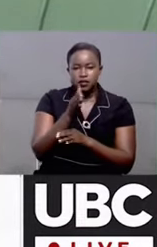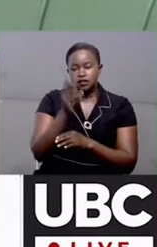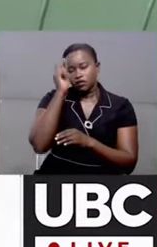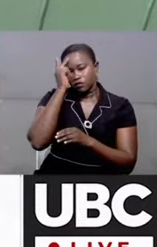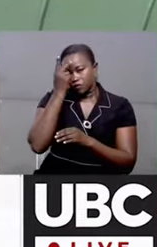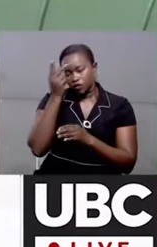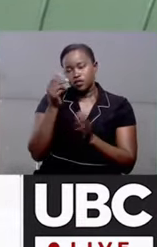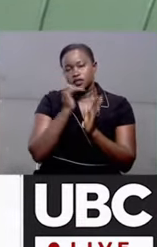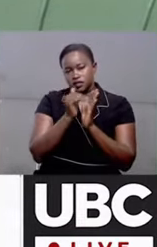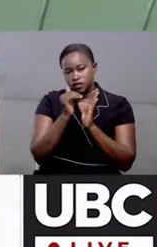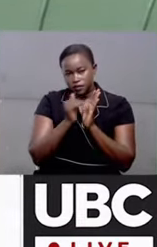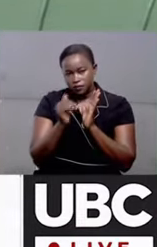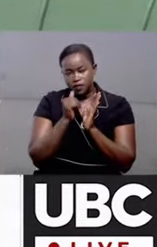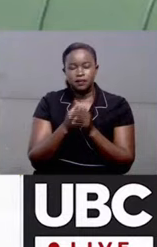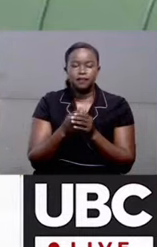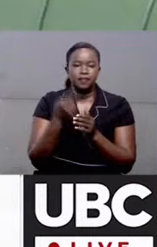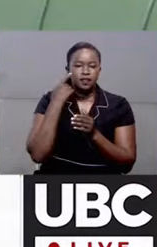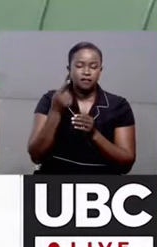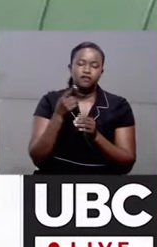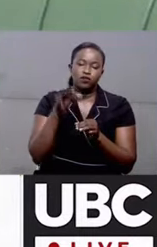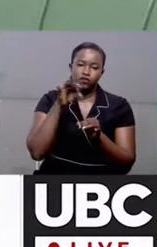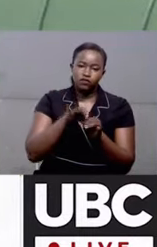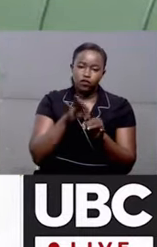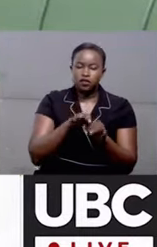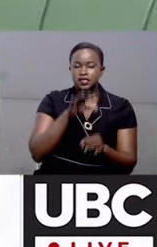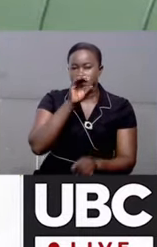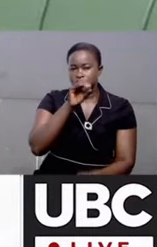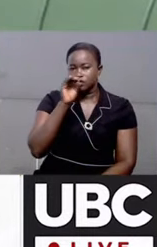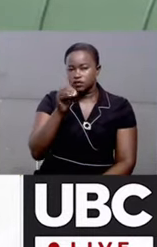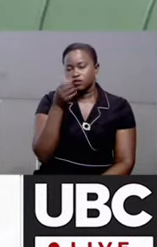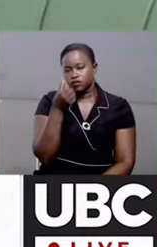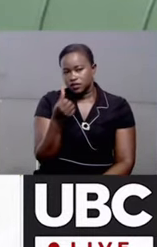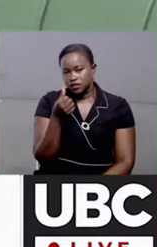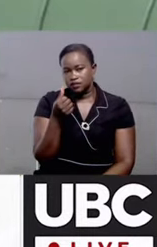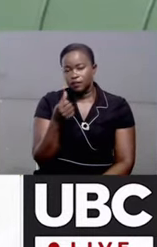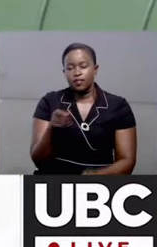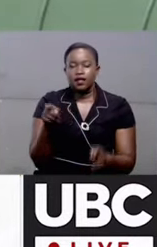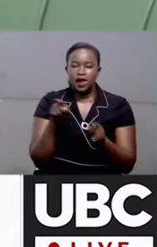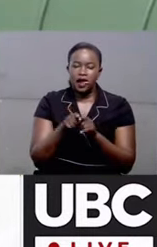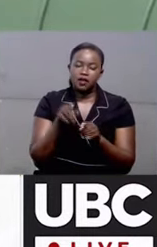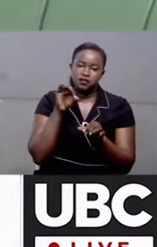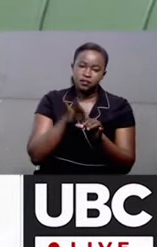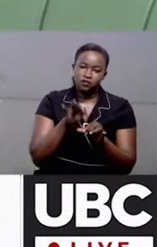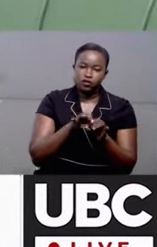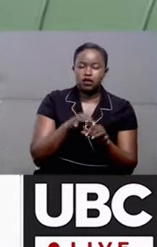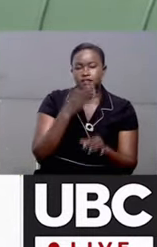statements for vote 006 and votes